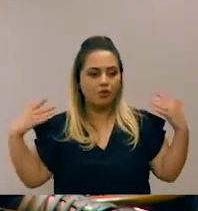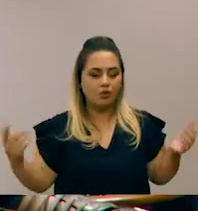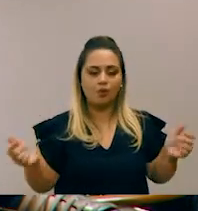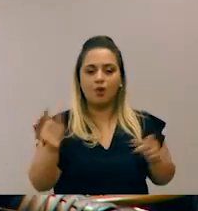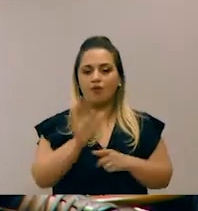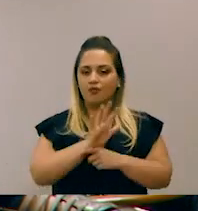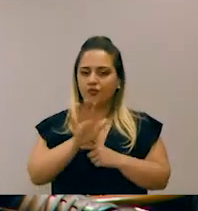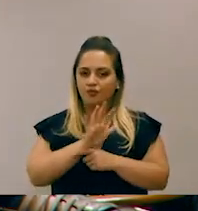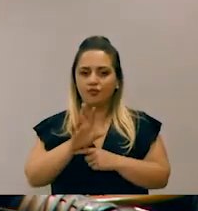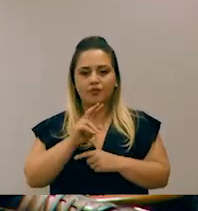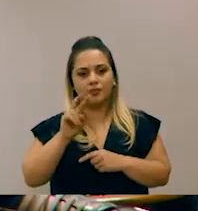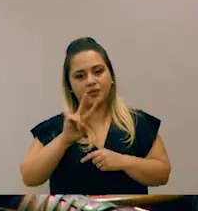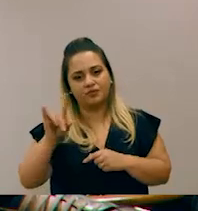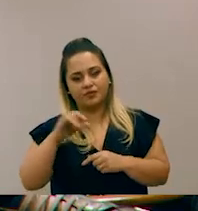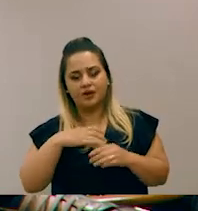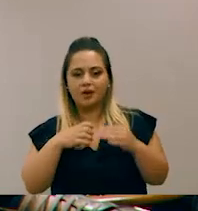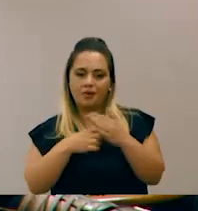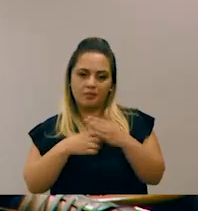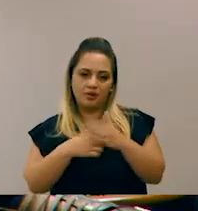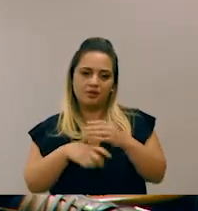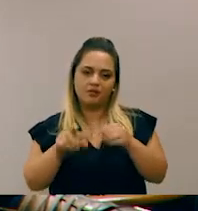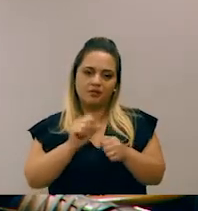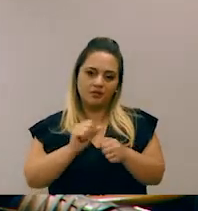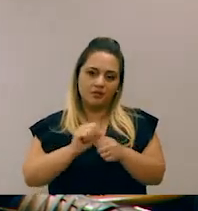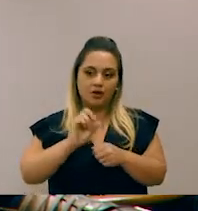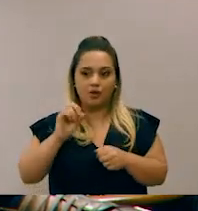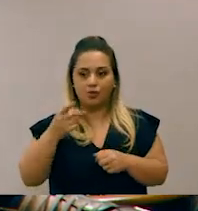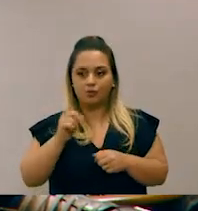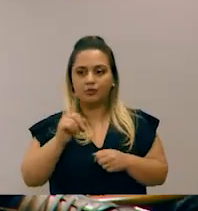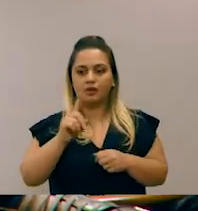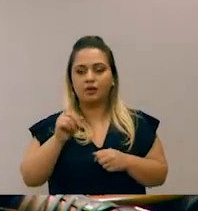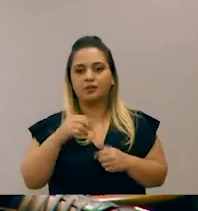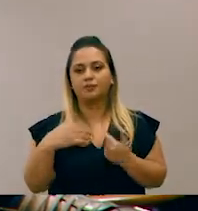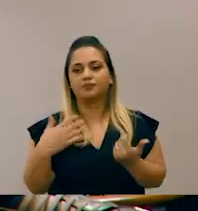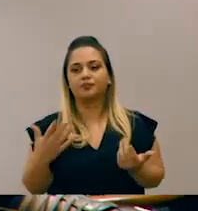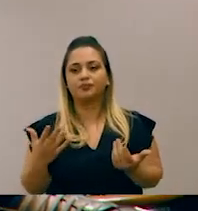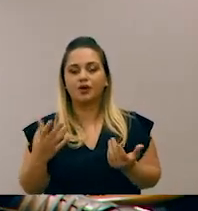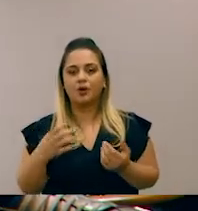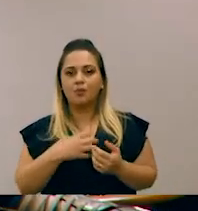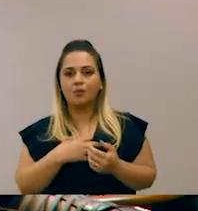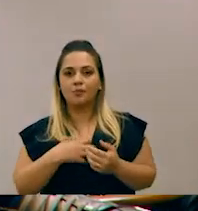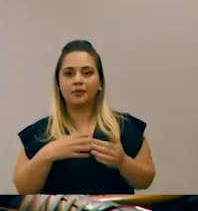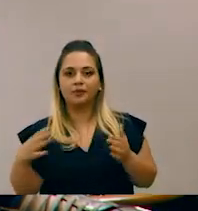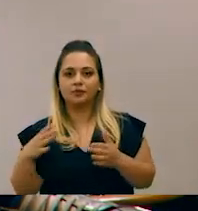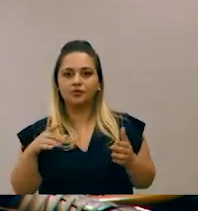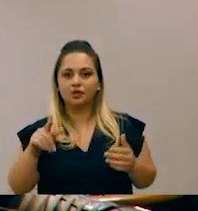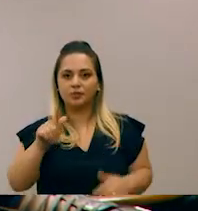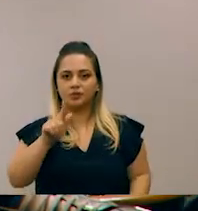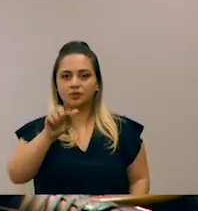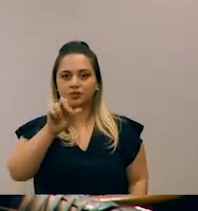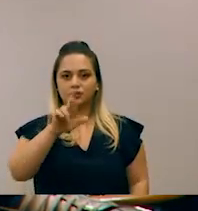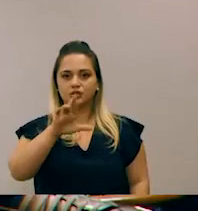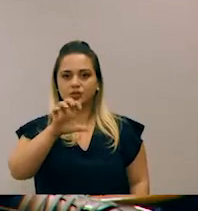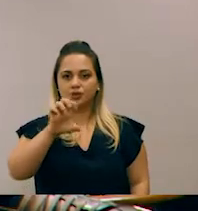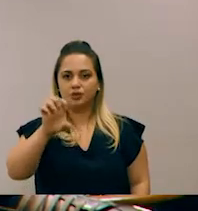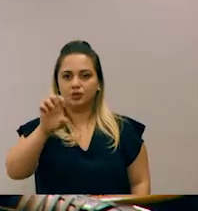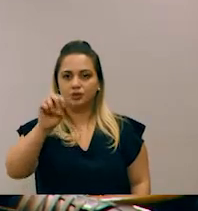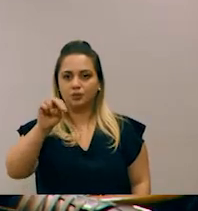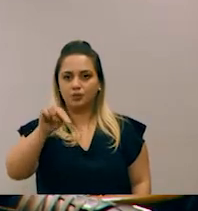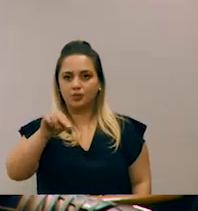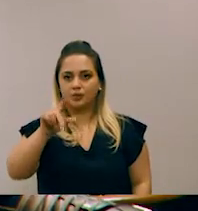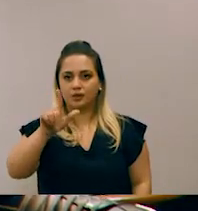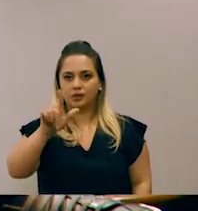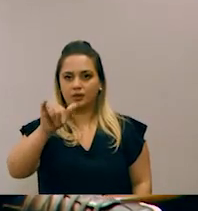it is being selected, which movies a company is going to produce or not. So it's a moment that we called green lighting